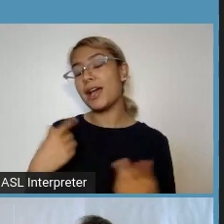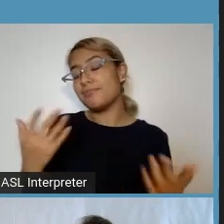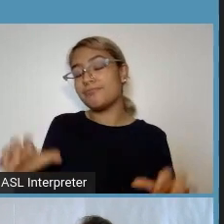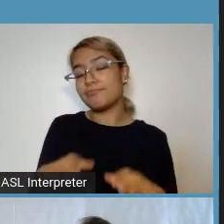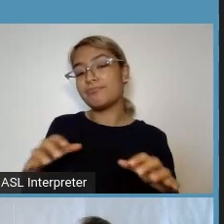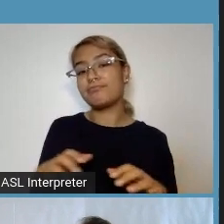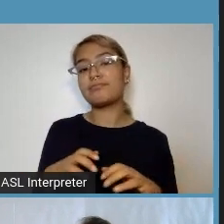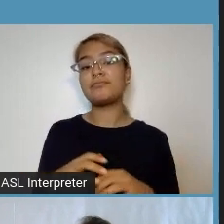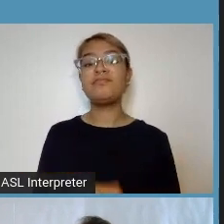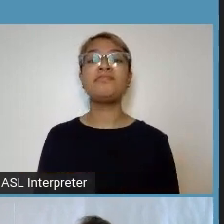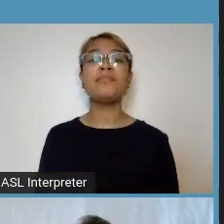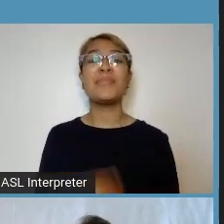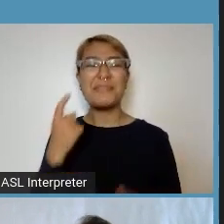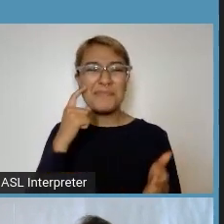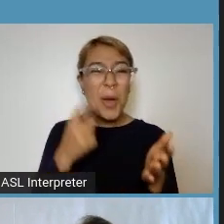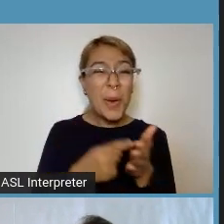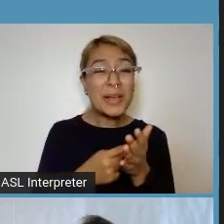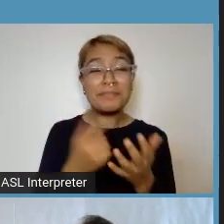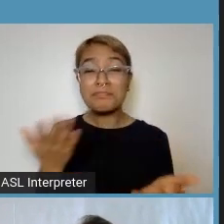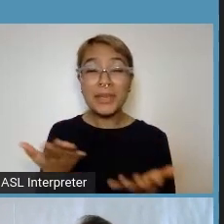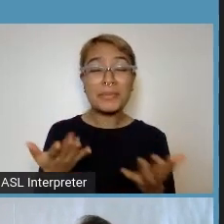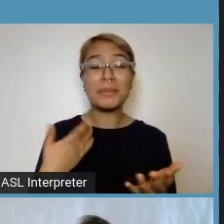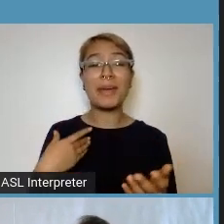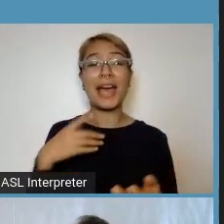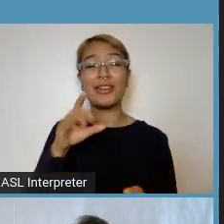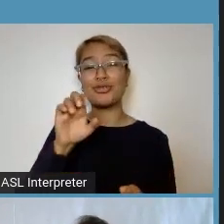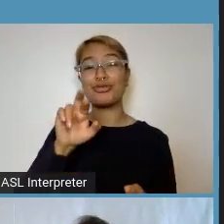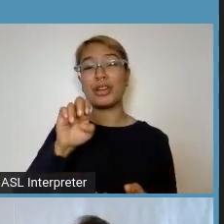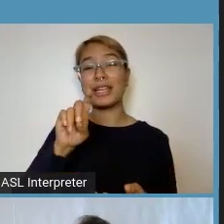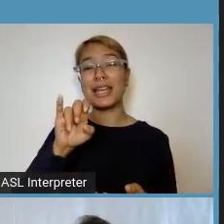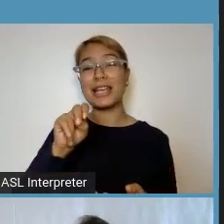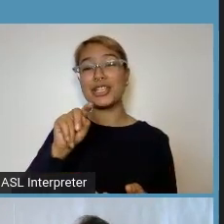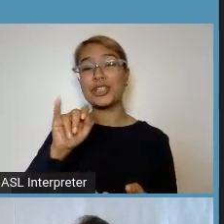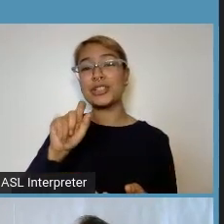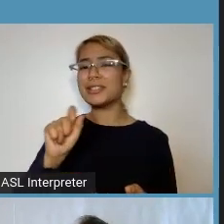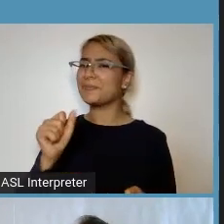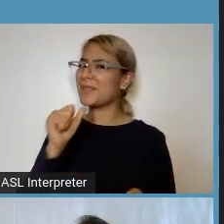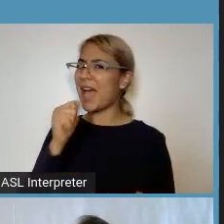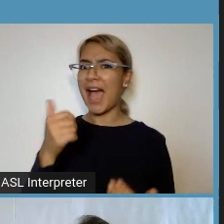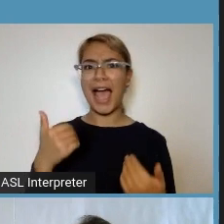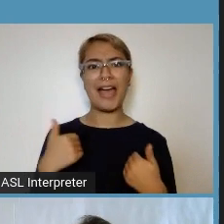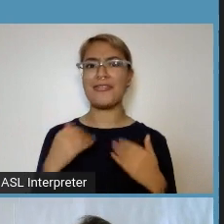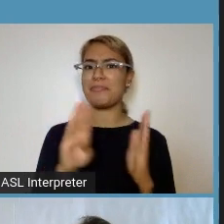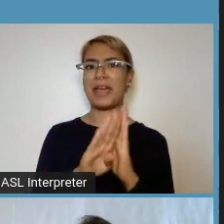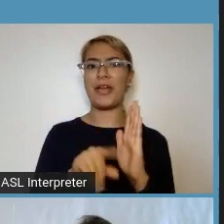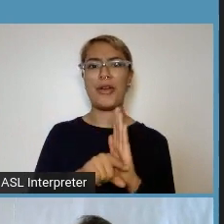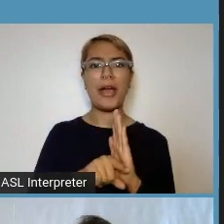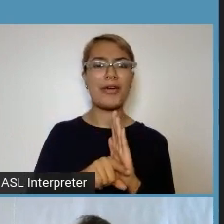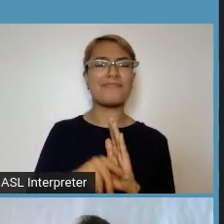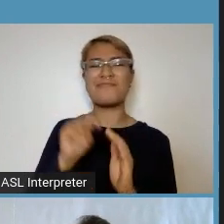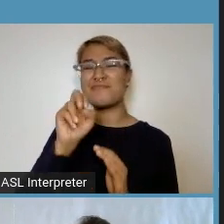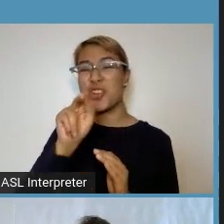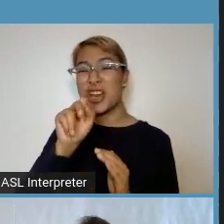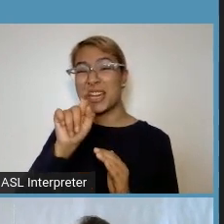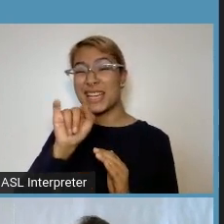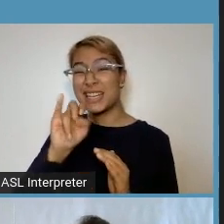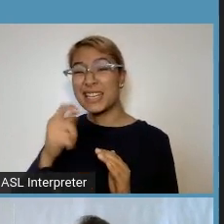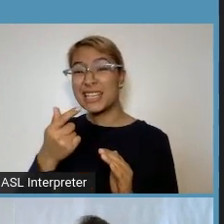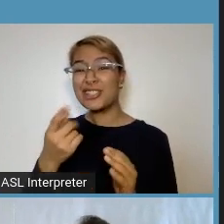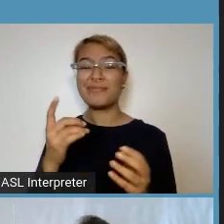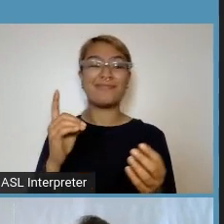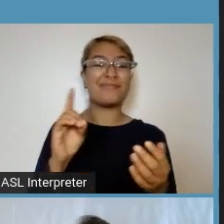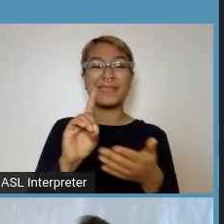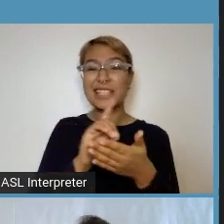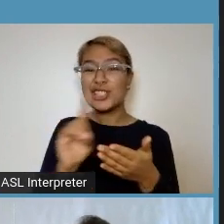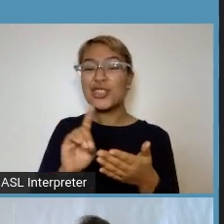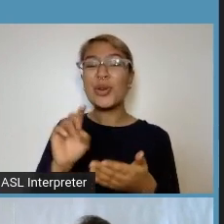As you might have noticed from my credentials on the last slide, I do not have a background in marketing or digital media. I have a Master